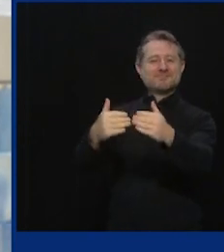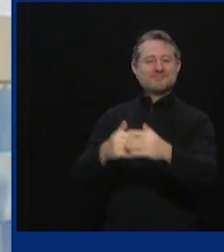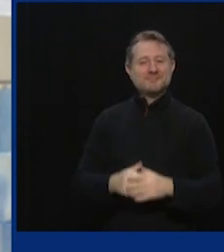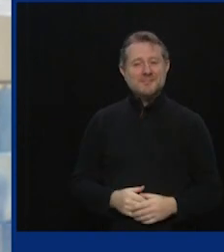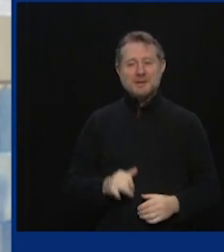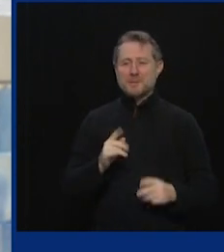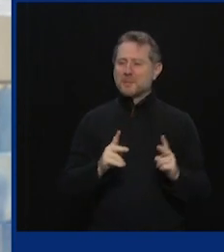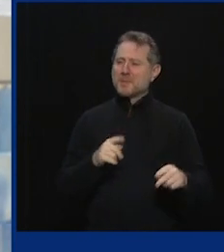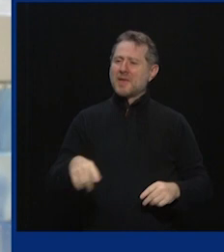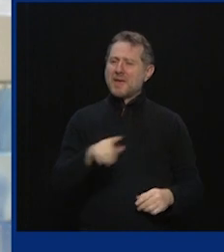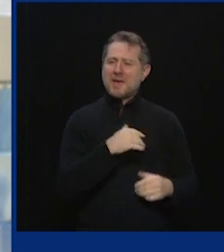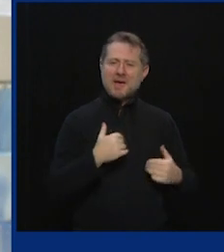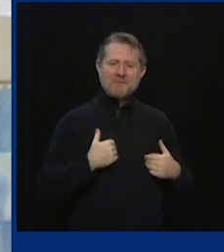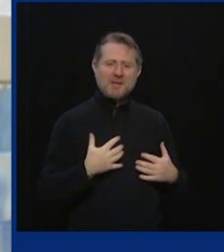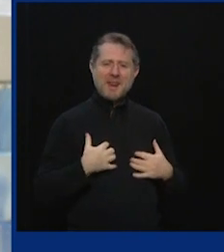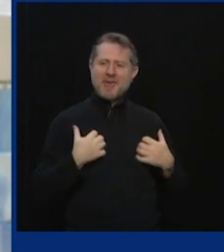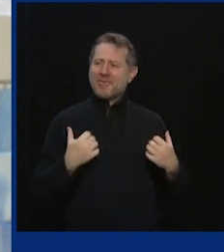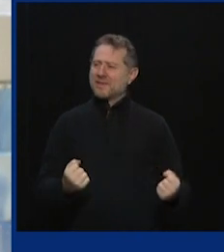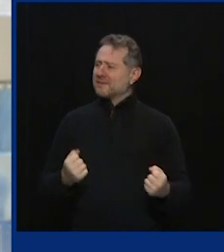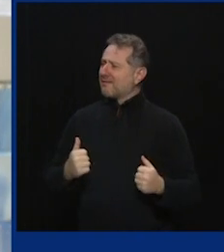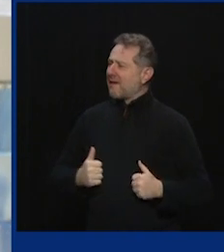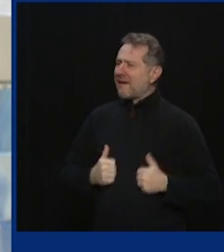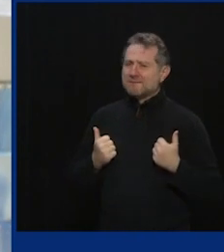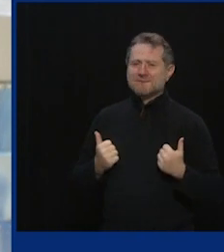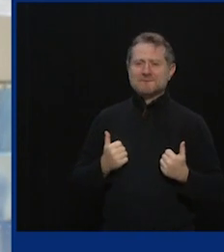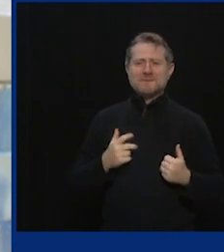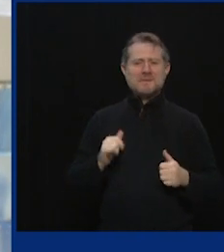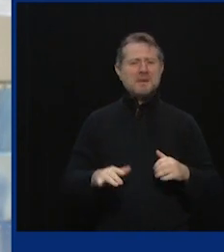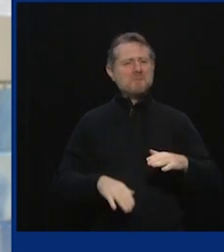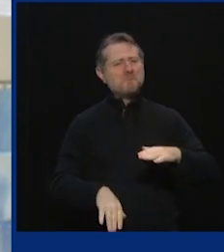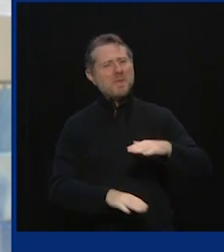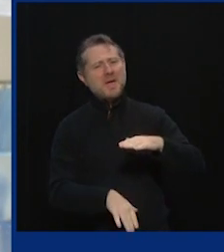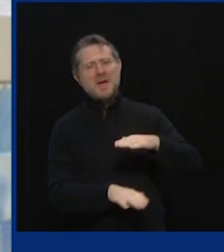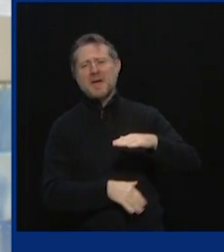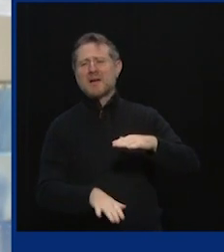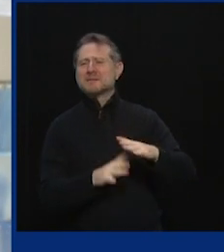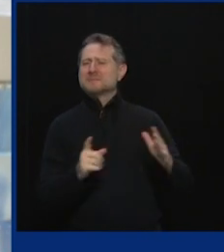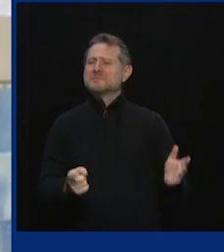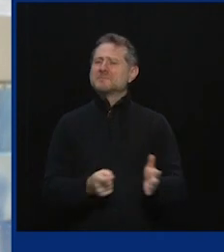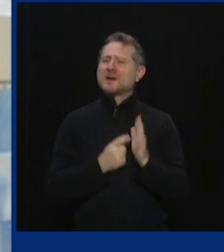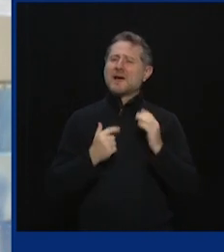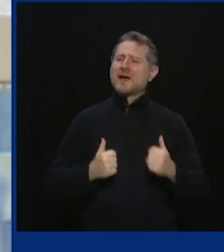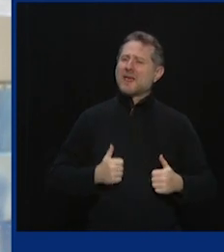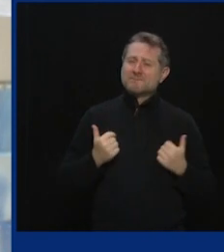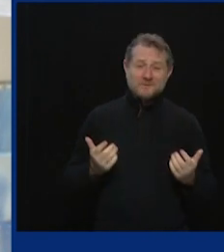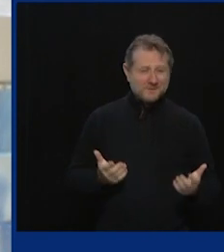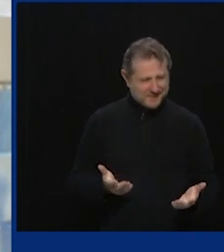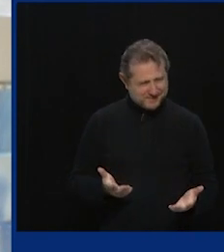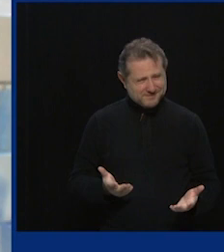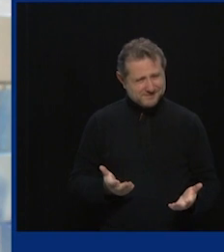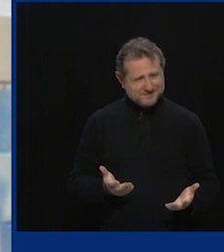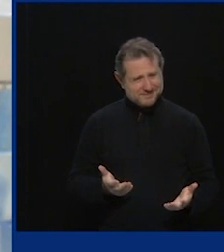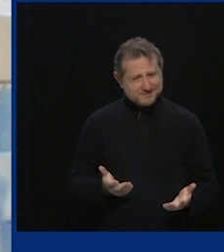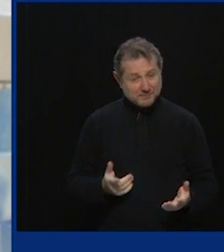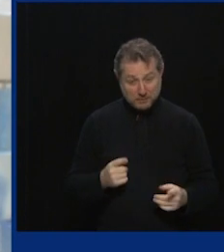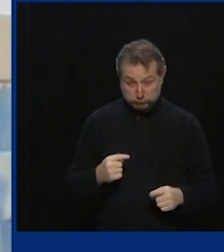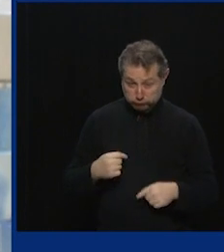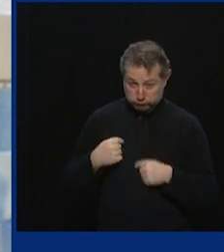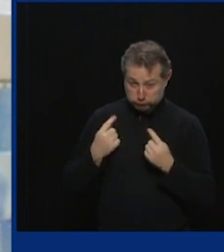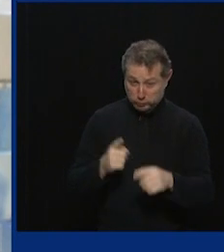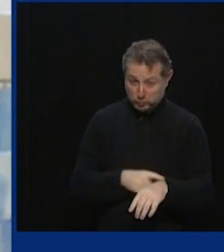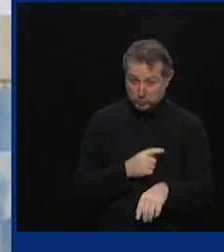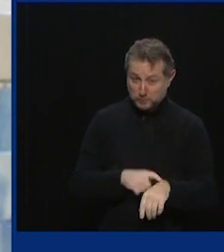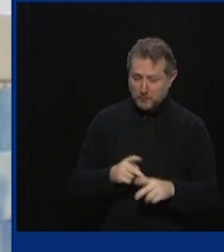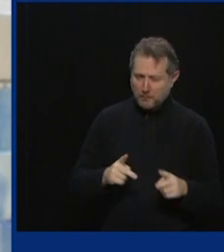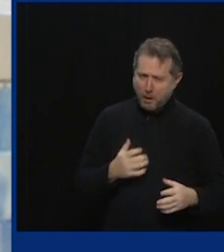healthy life. That is as basic as it gets, my friends. And that right has been denied for too long through no fault